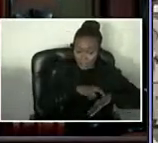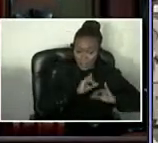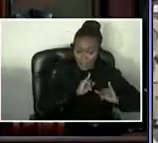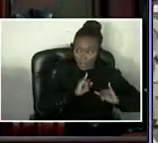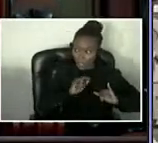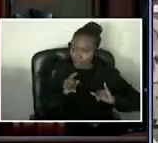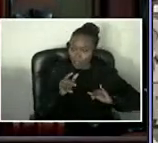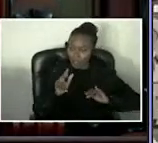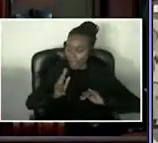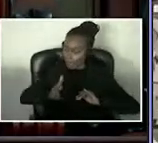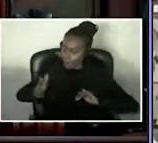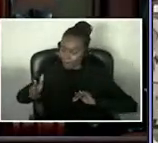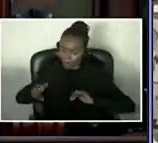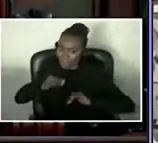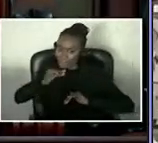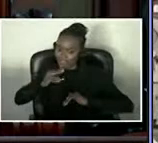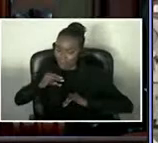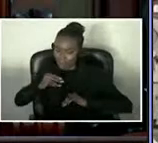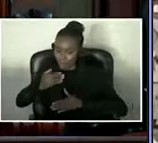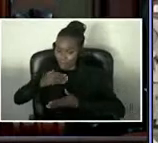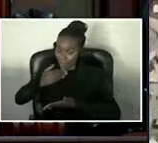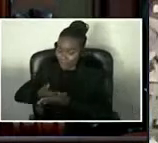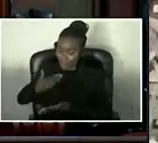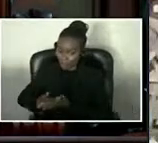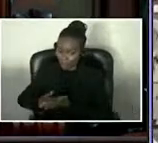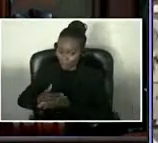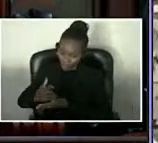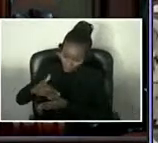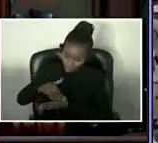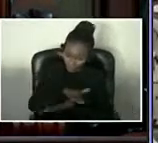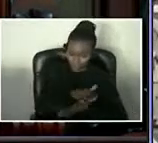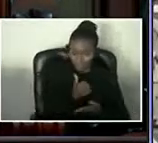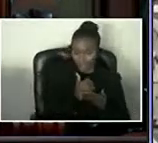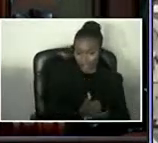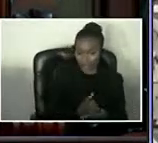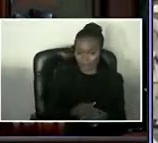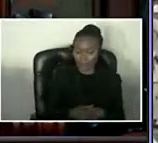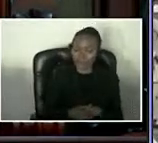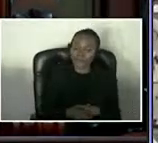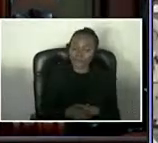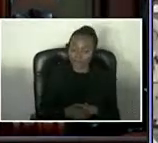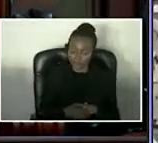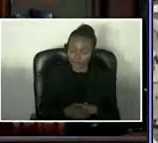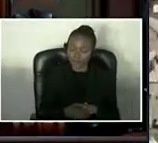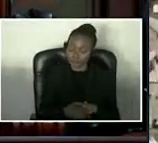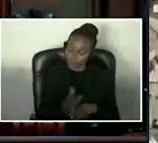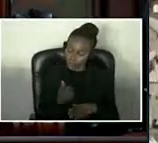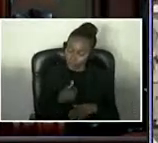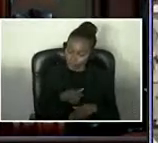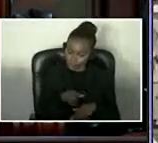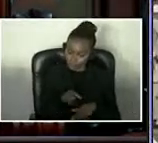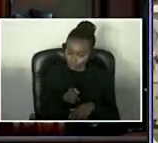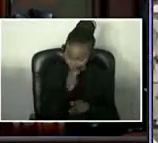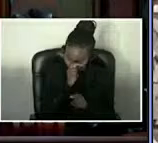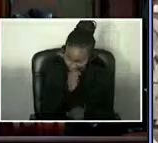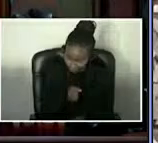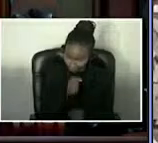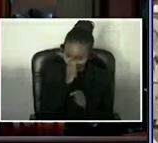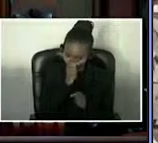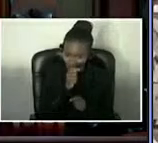we want to applaud the department especially in this budget vote that they are pledged to award